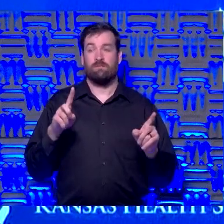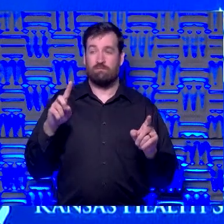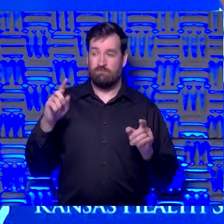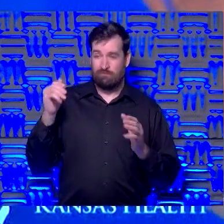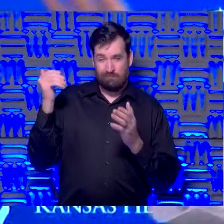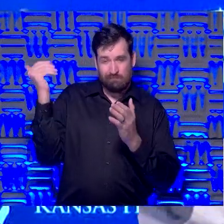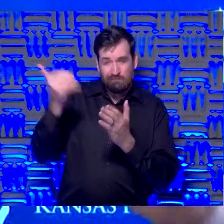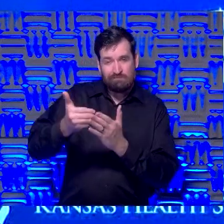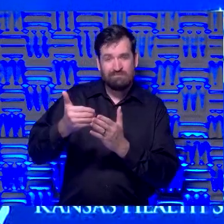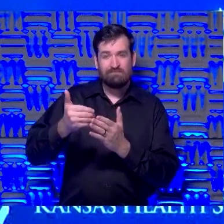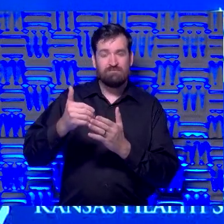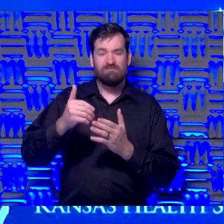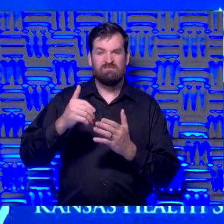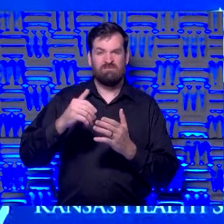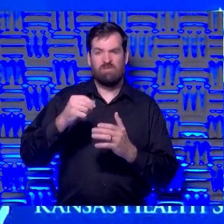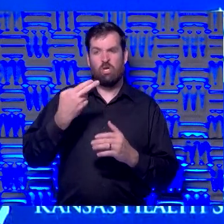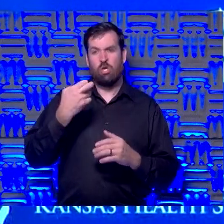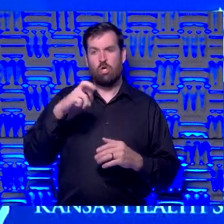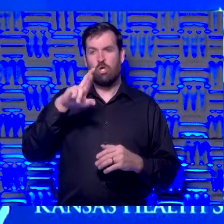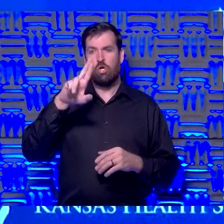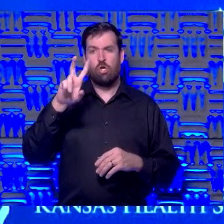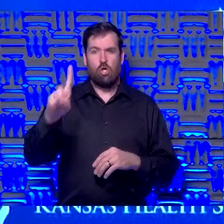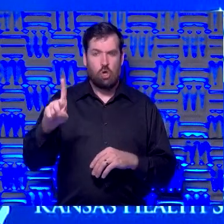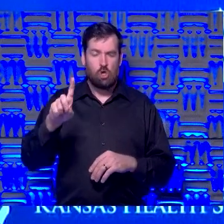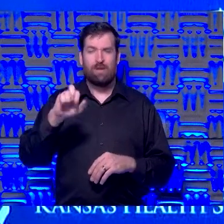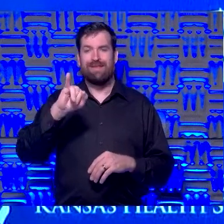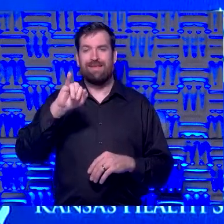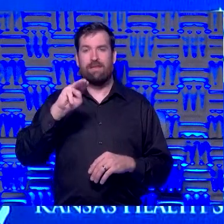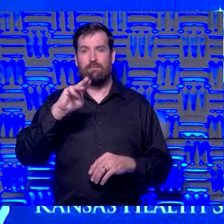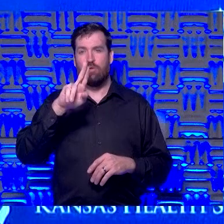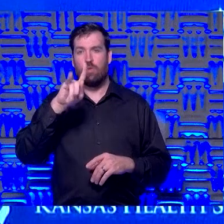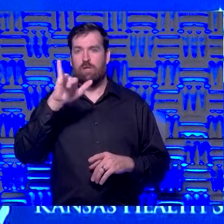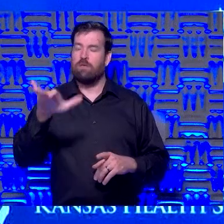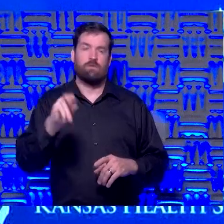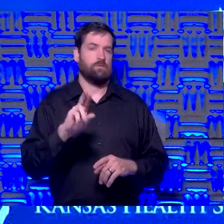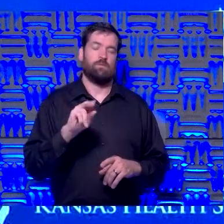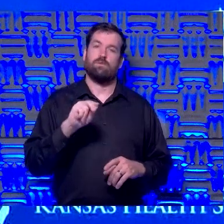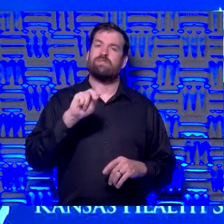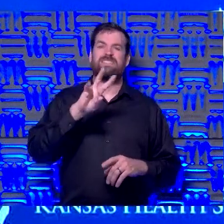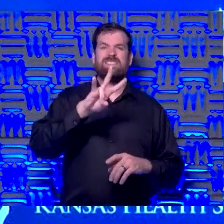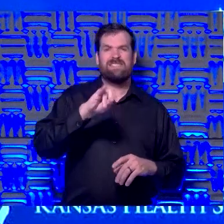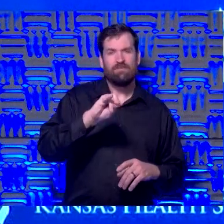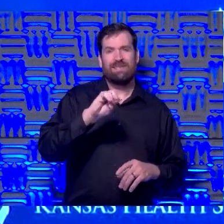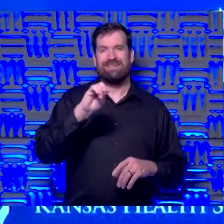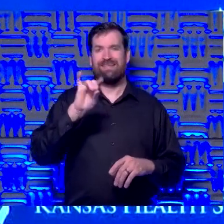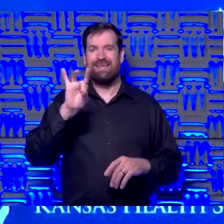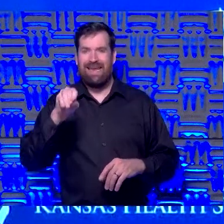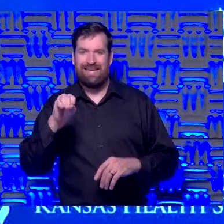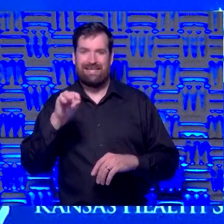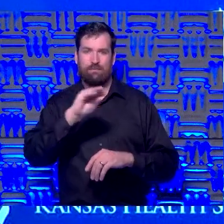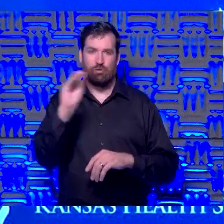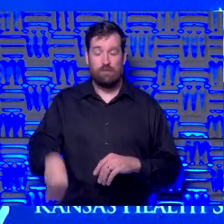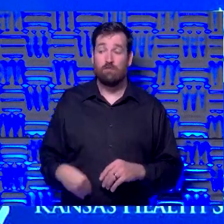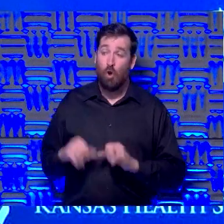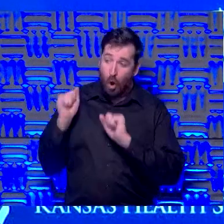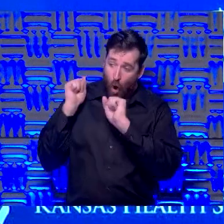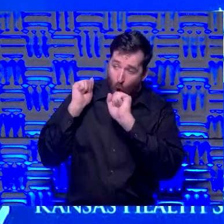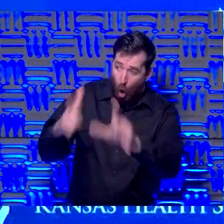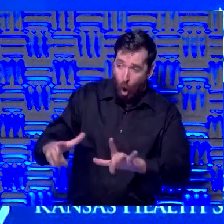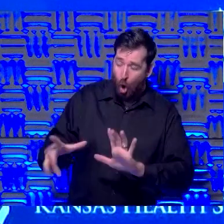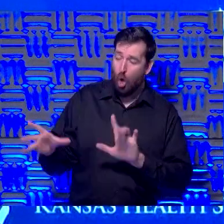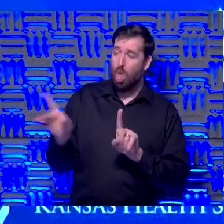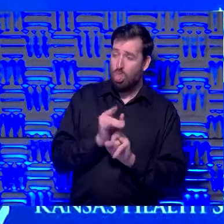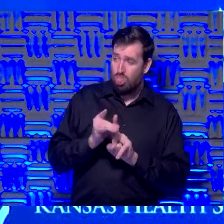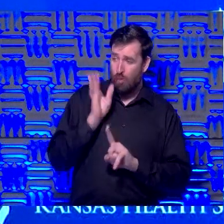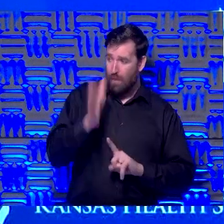near herd immunity, which has to be in that 70 to 80% range. I don't think everybody's going to have it if you practice good